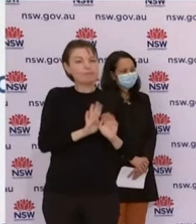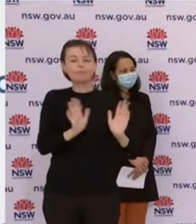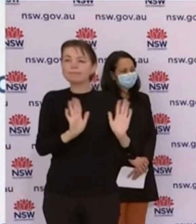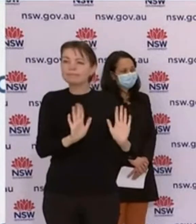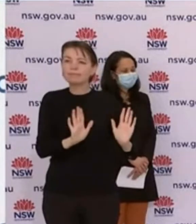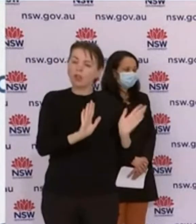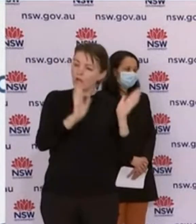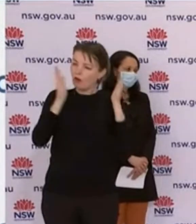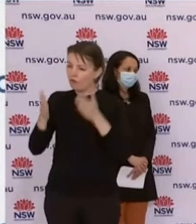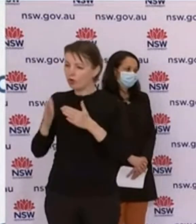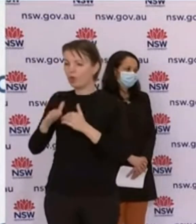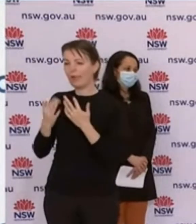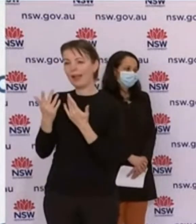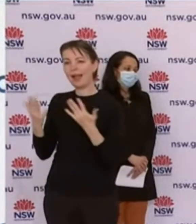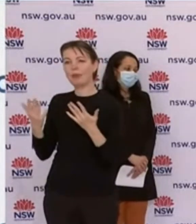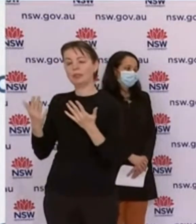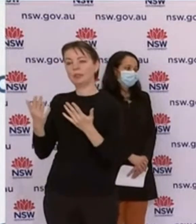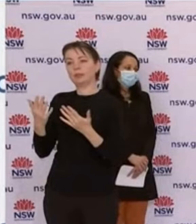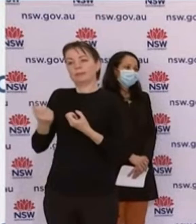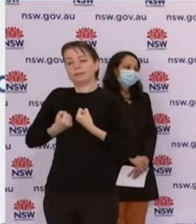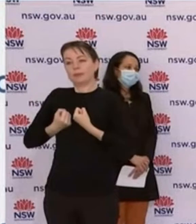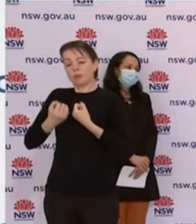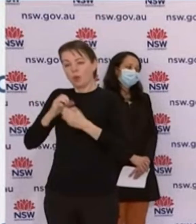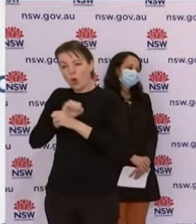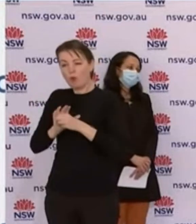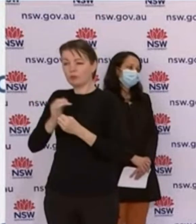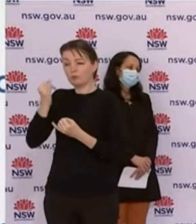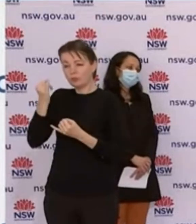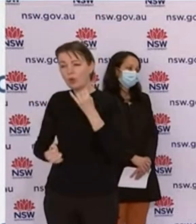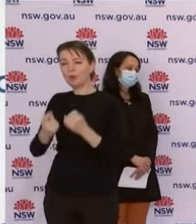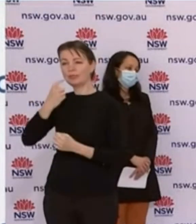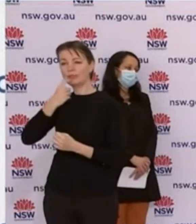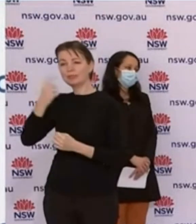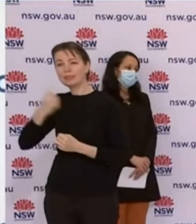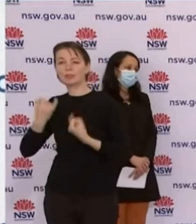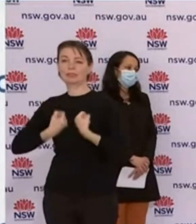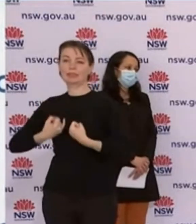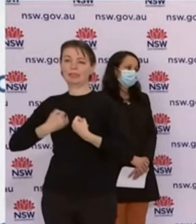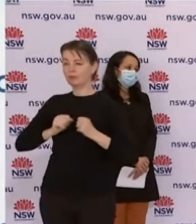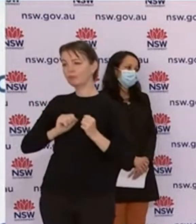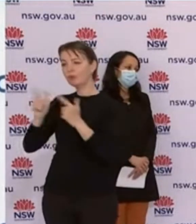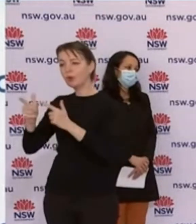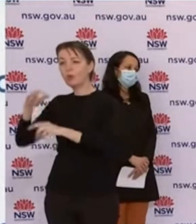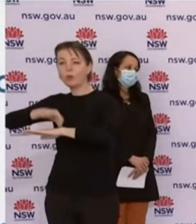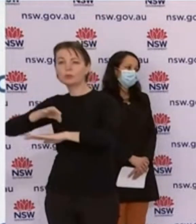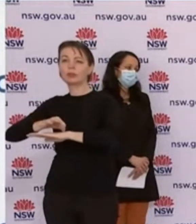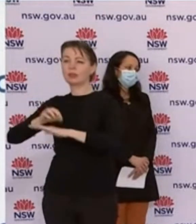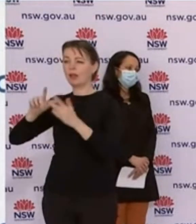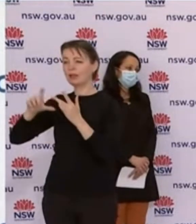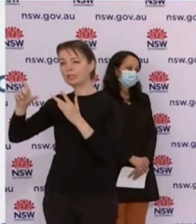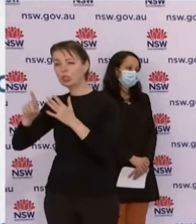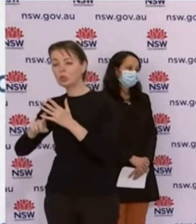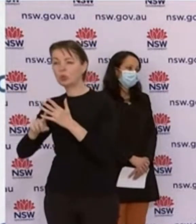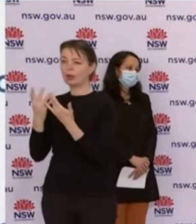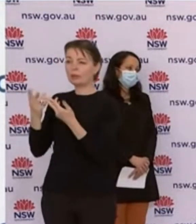South Wales. It's really the most important figure for us is two things at the moment. What is the vaccination rate, and how many people are we